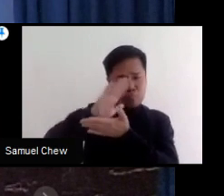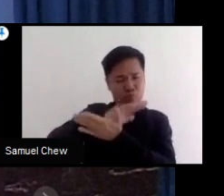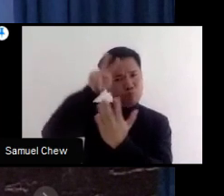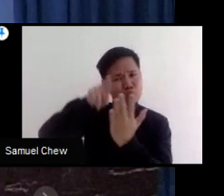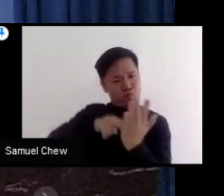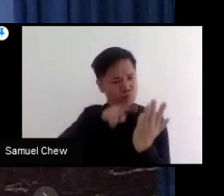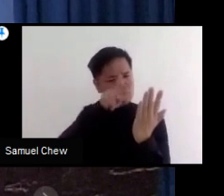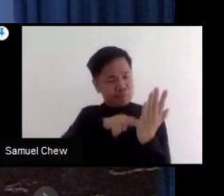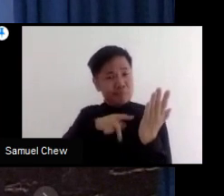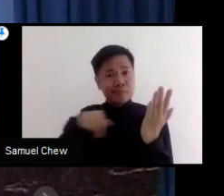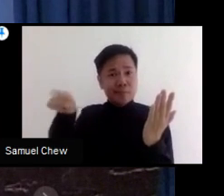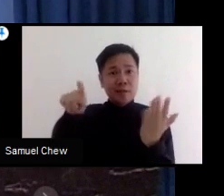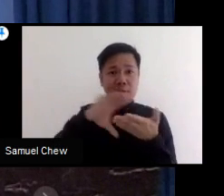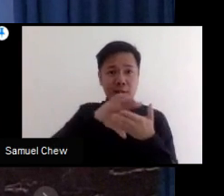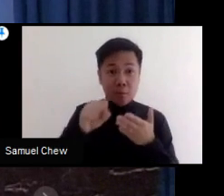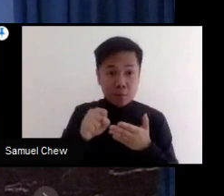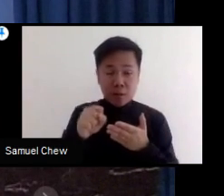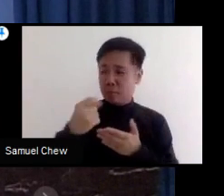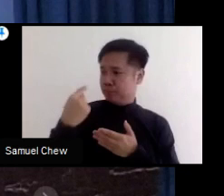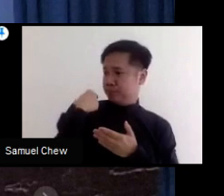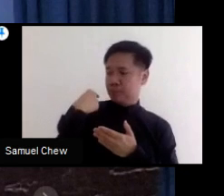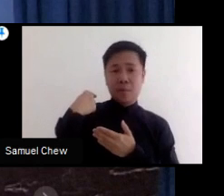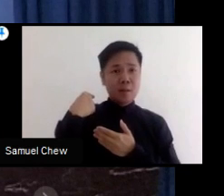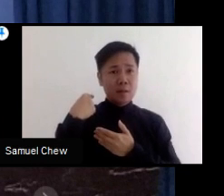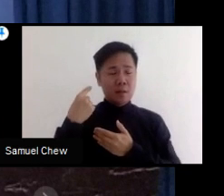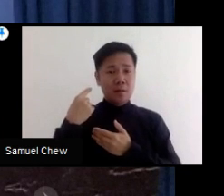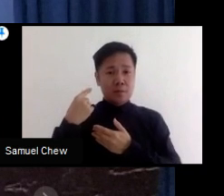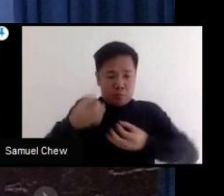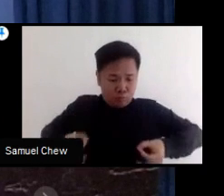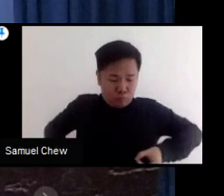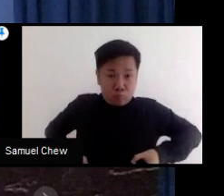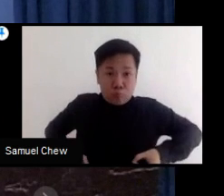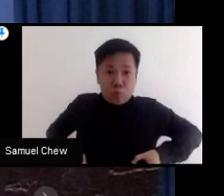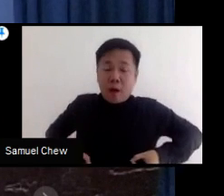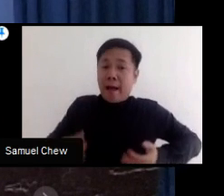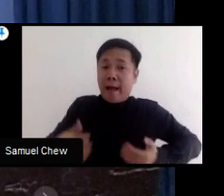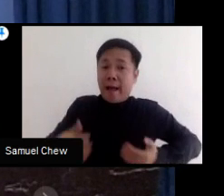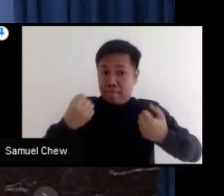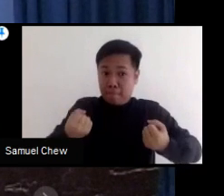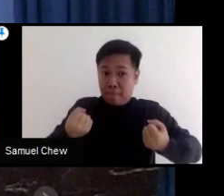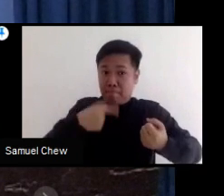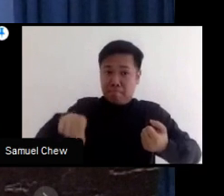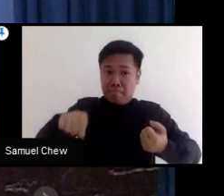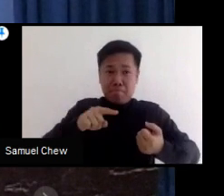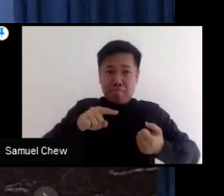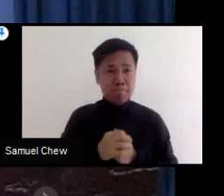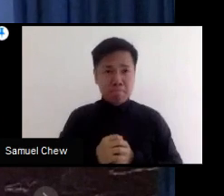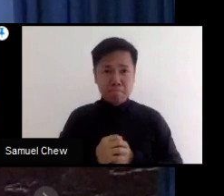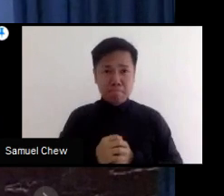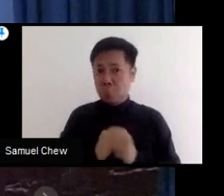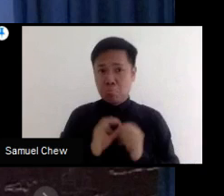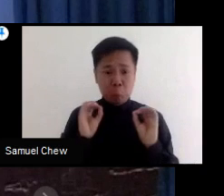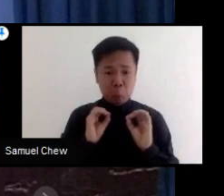Secretariat, mentioned that sexual and reproductive health services and rights, which we don't have